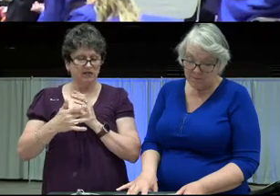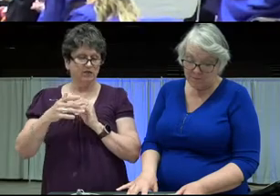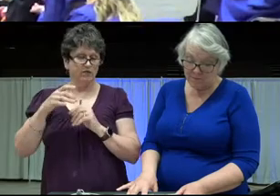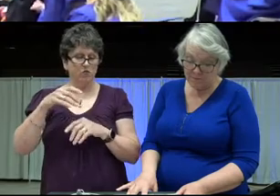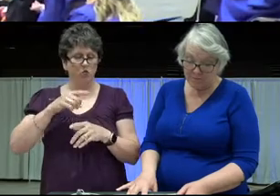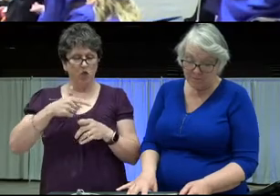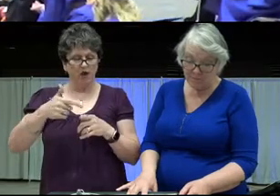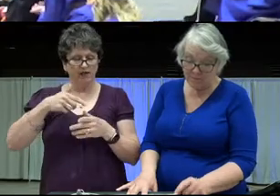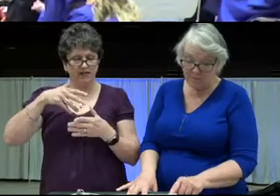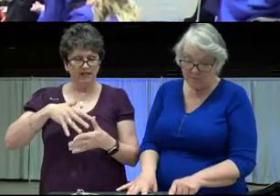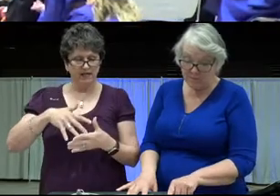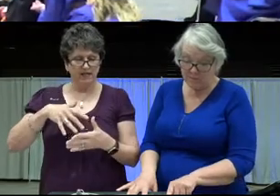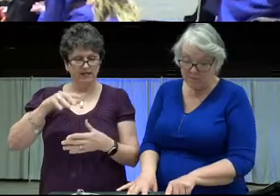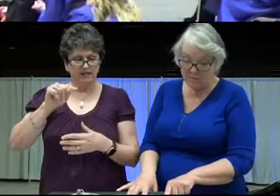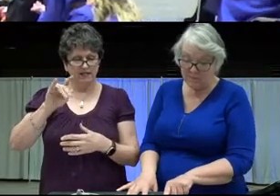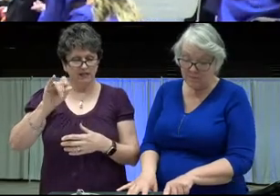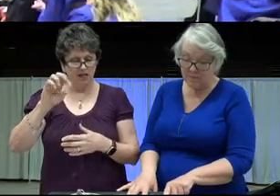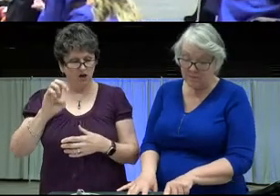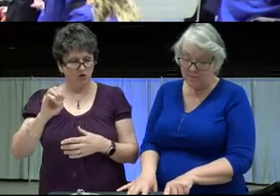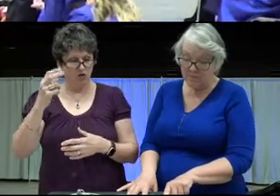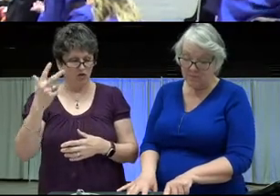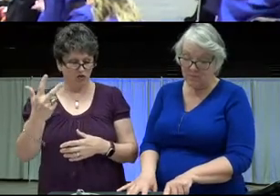and Fabrication, Tier 3.